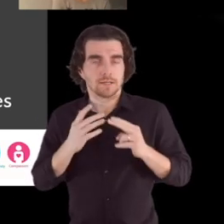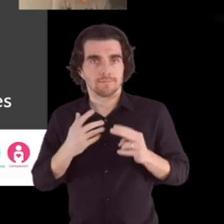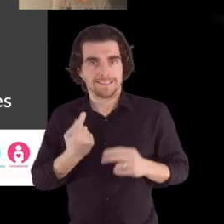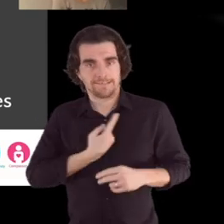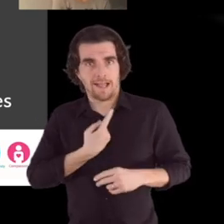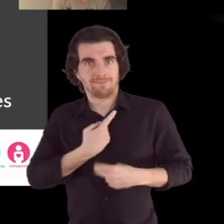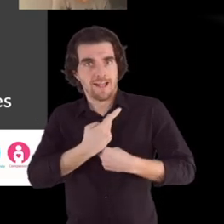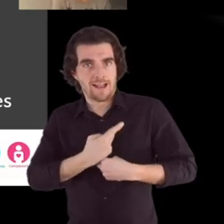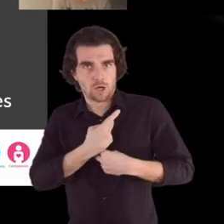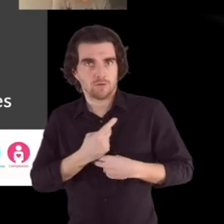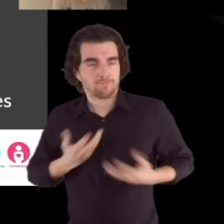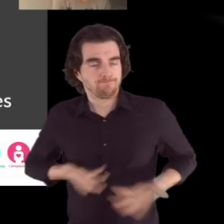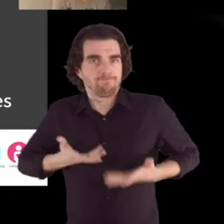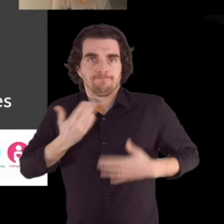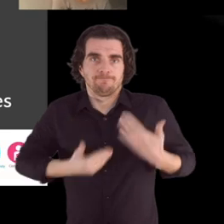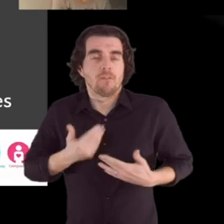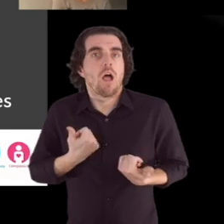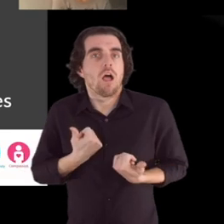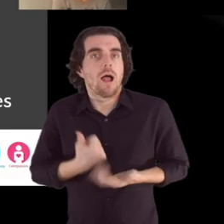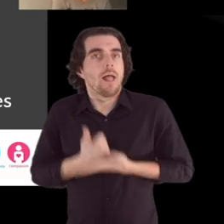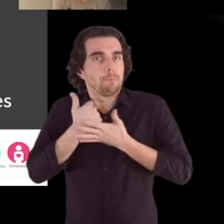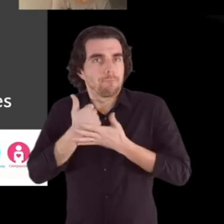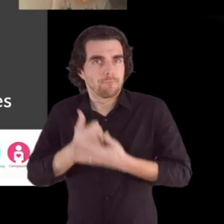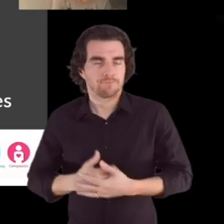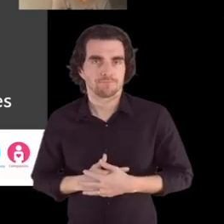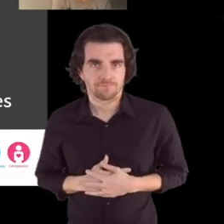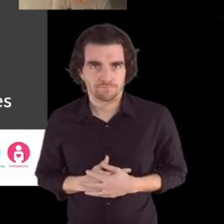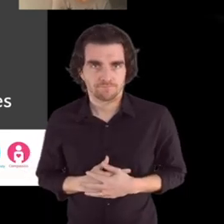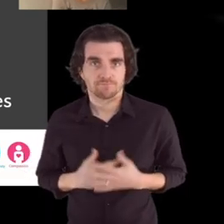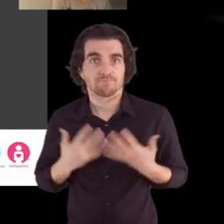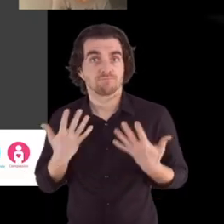really beneficial for managing our self-care and managing our well-being.